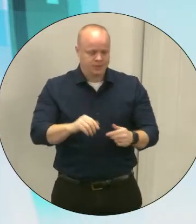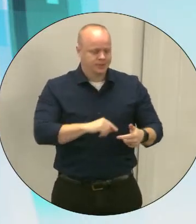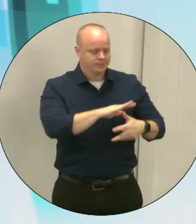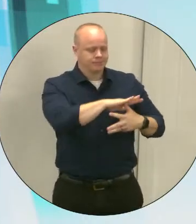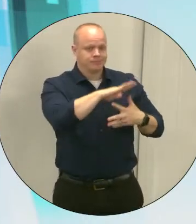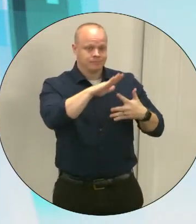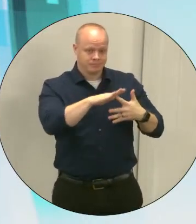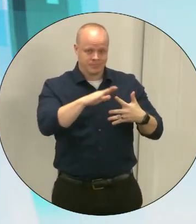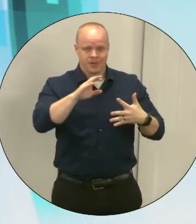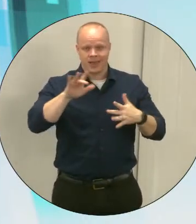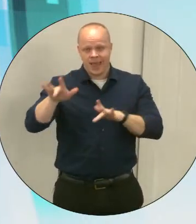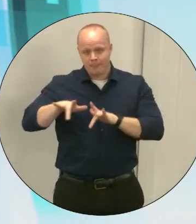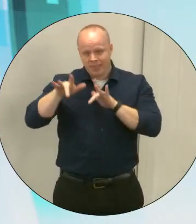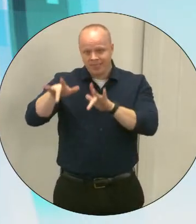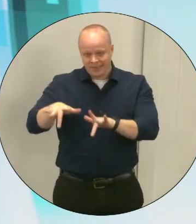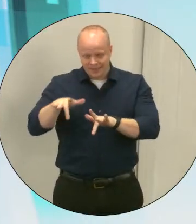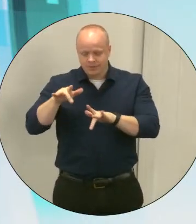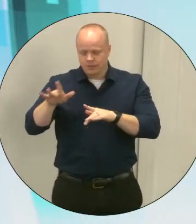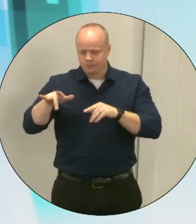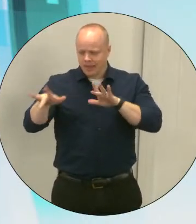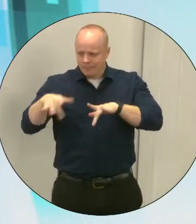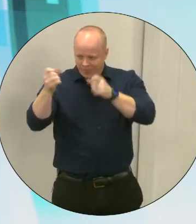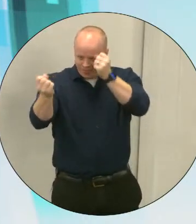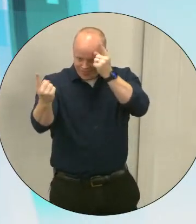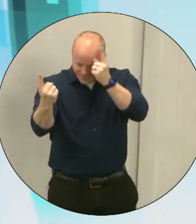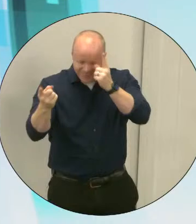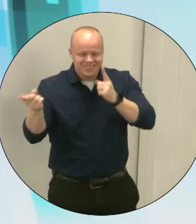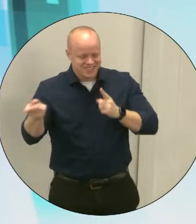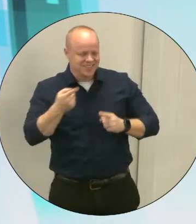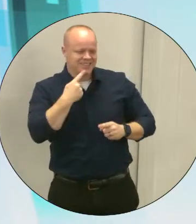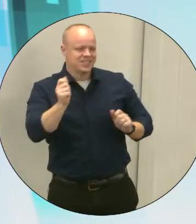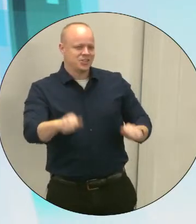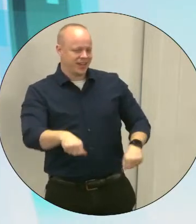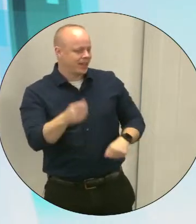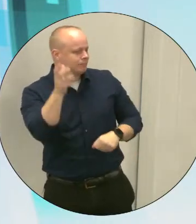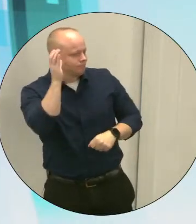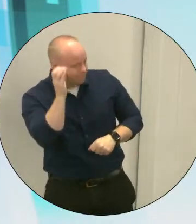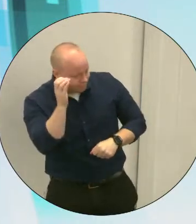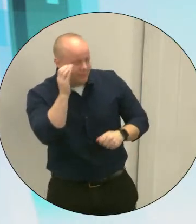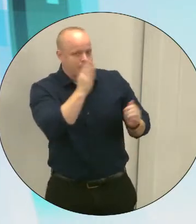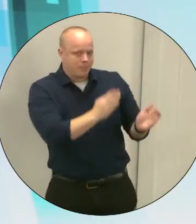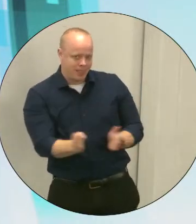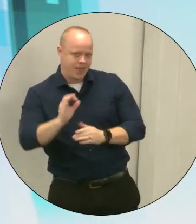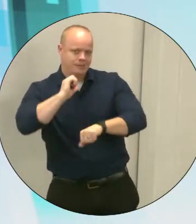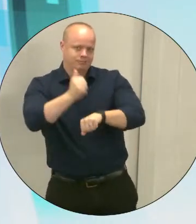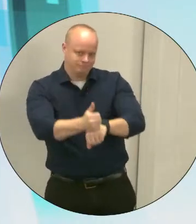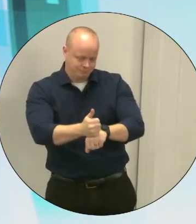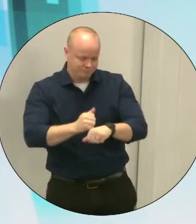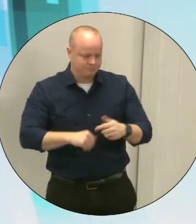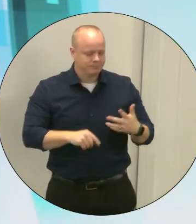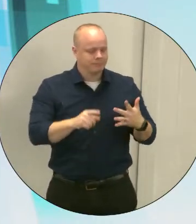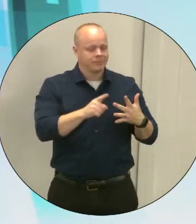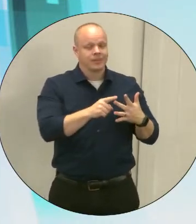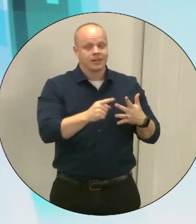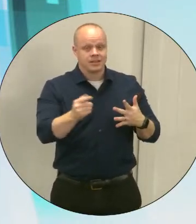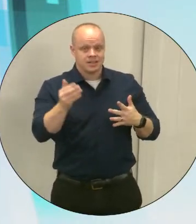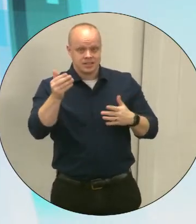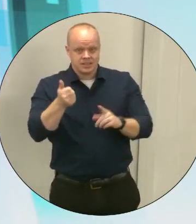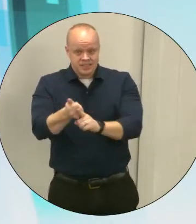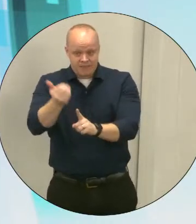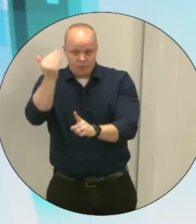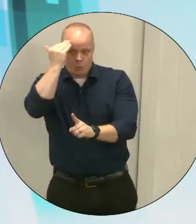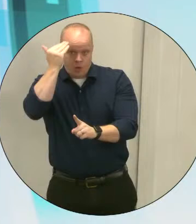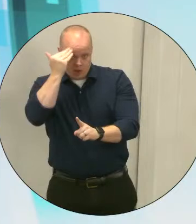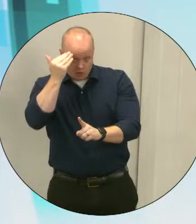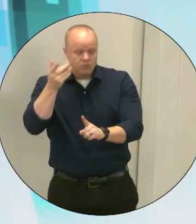has demonstrated she can listen, ask questions, plan, and implement. Self-awareness. She has identified her strengths and her weaknesses.